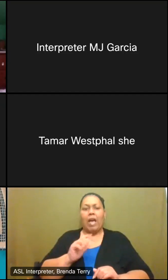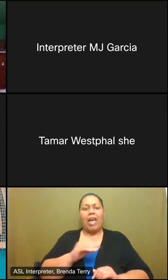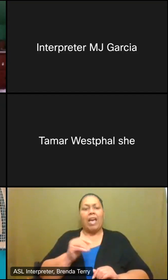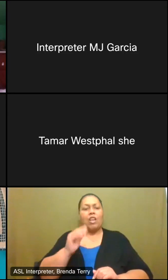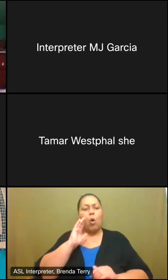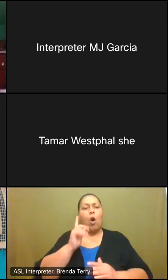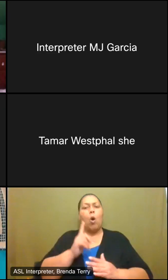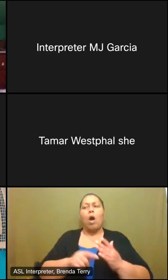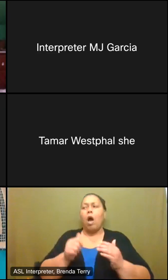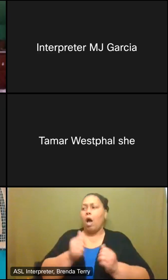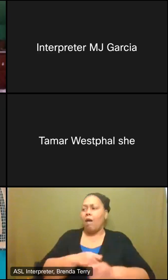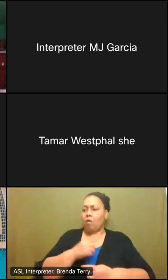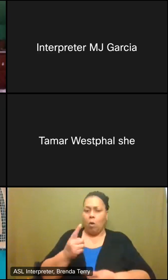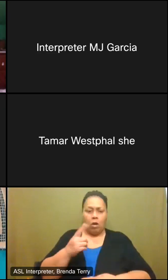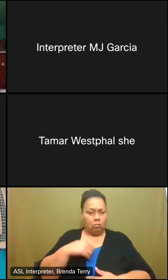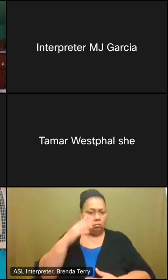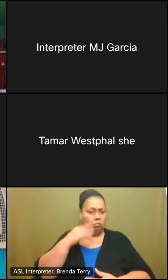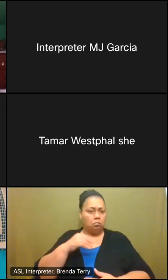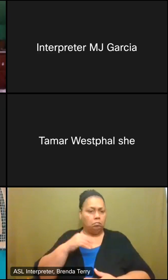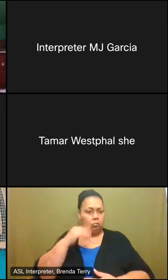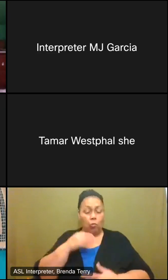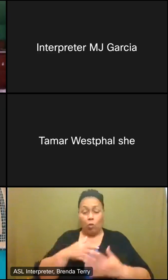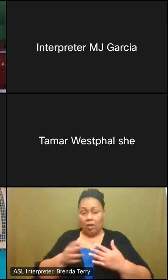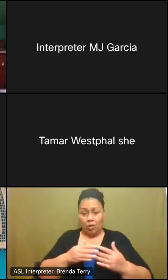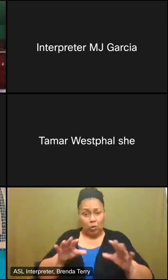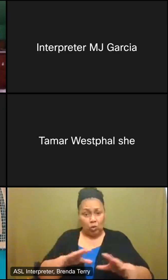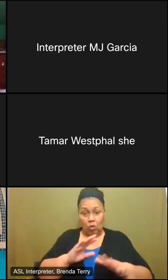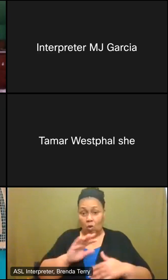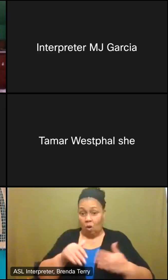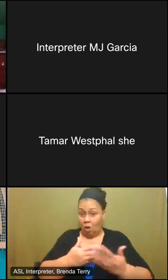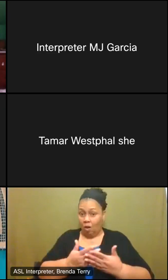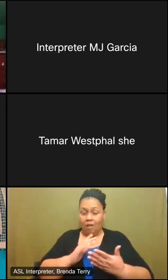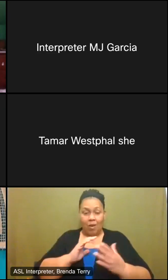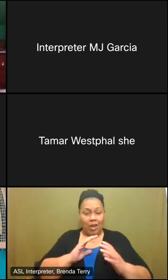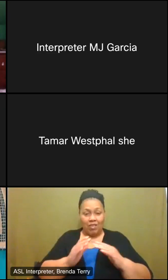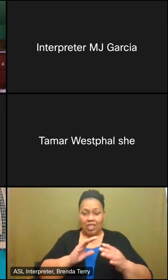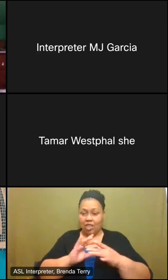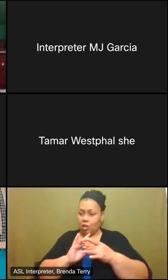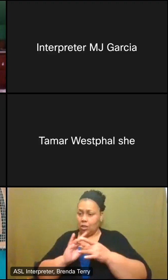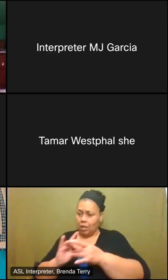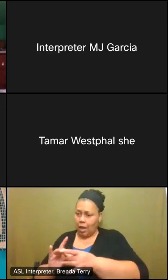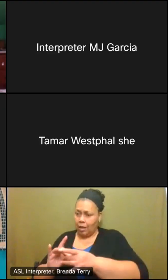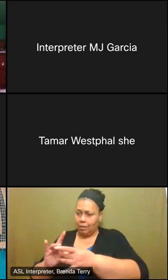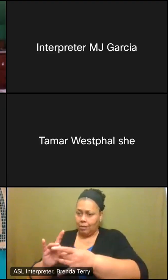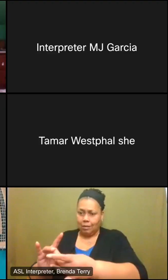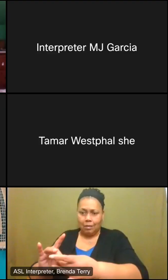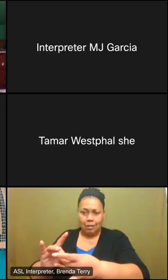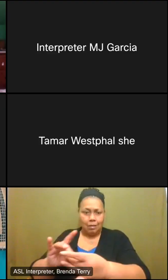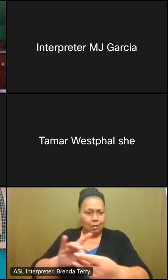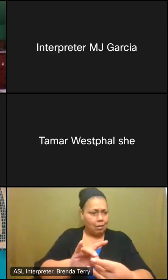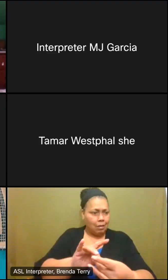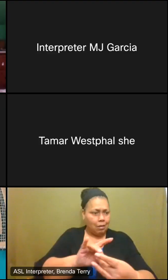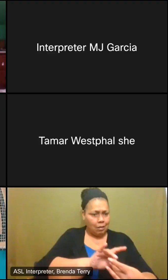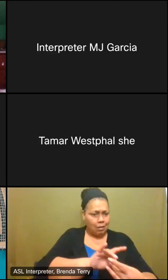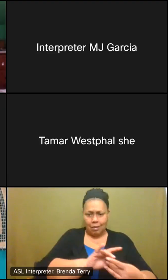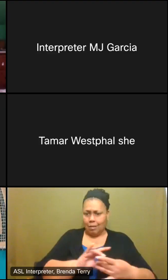really, because whatever you do, all of our conversations connect. And so I feel that we need